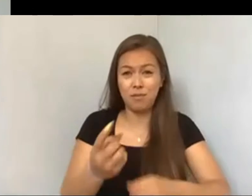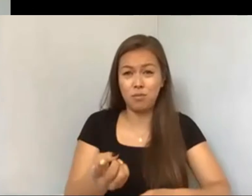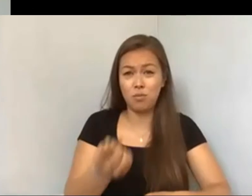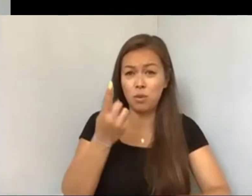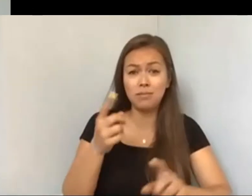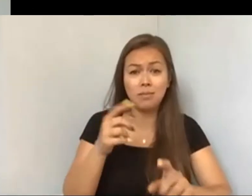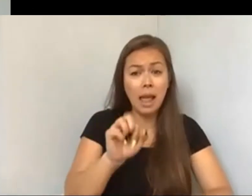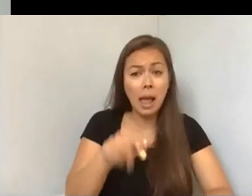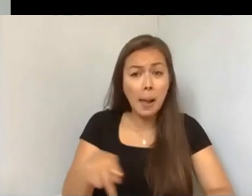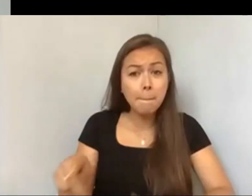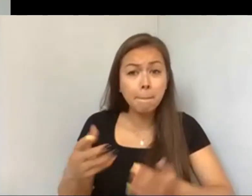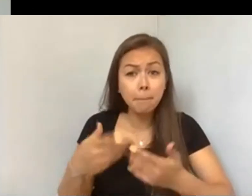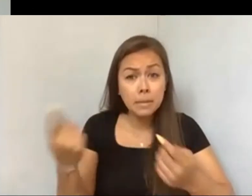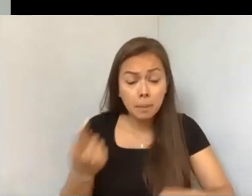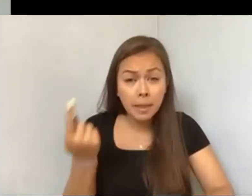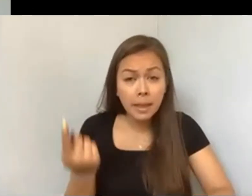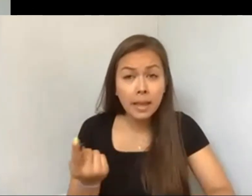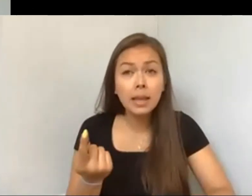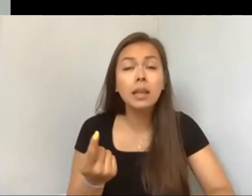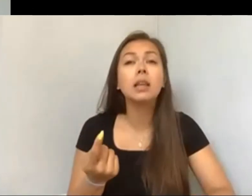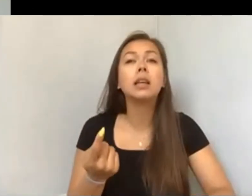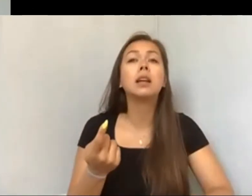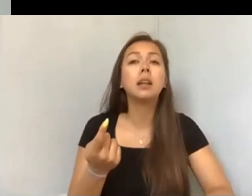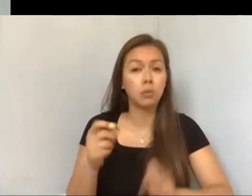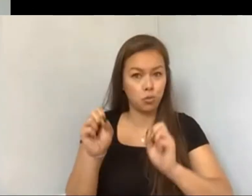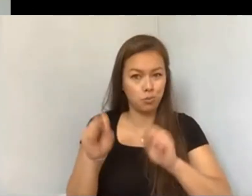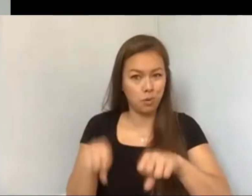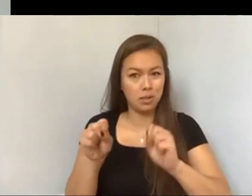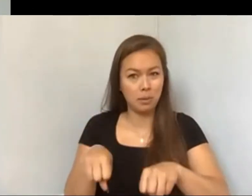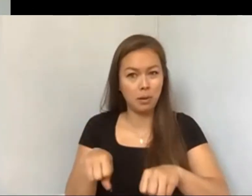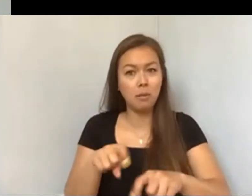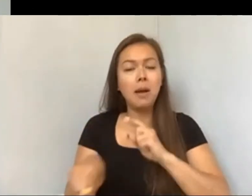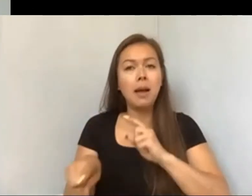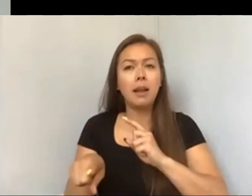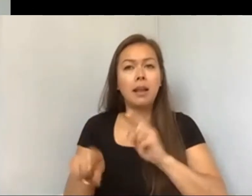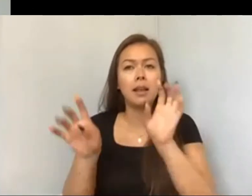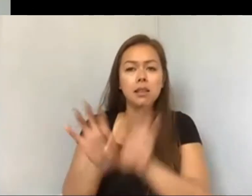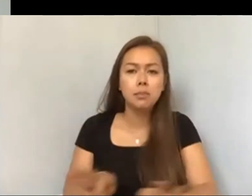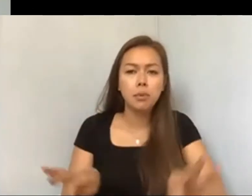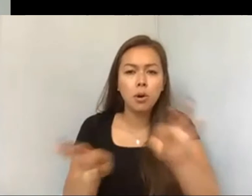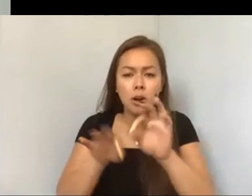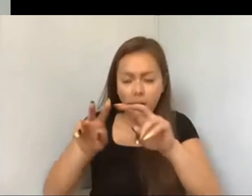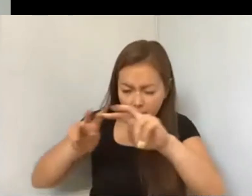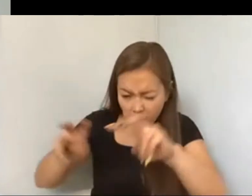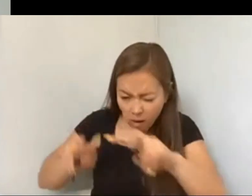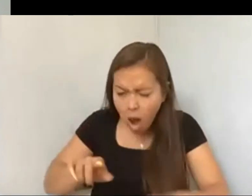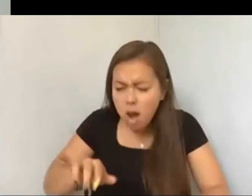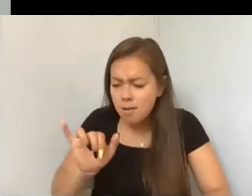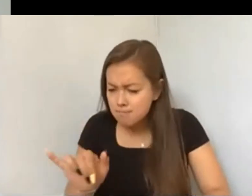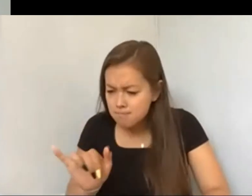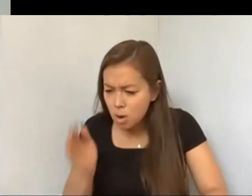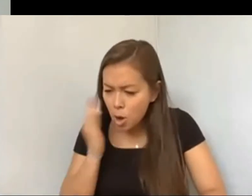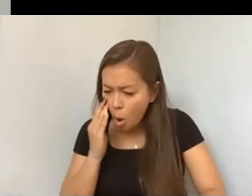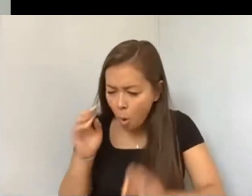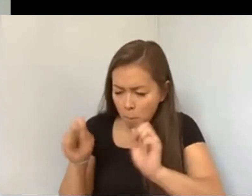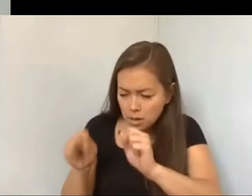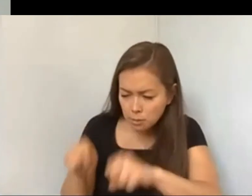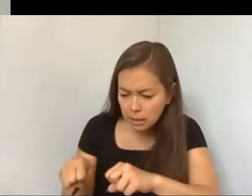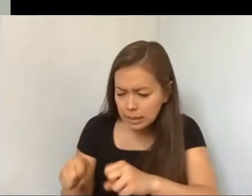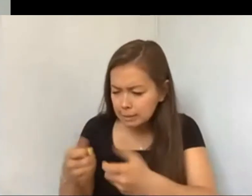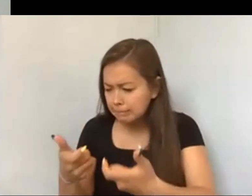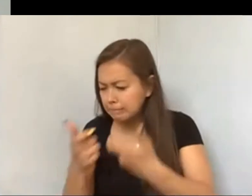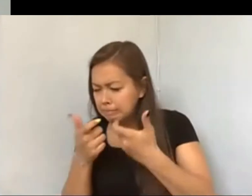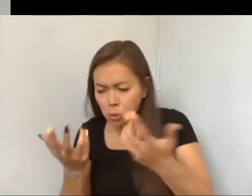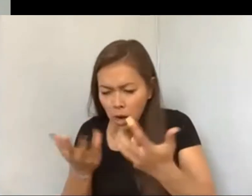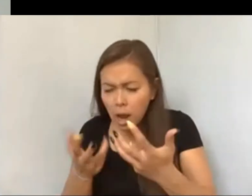each one, rather than saying like, oh, okay, we're going to stick with this one platform and we're just going to try to